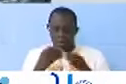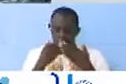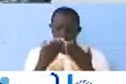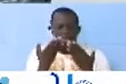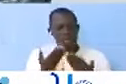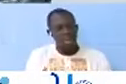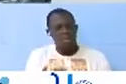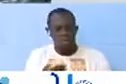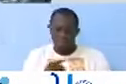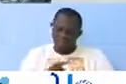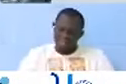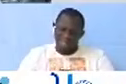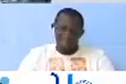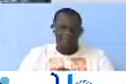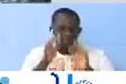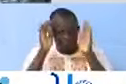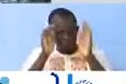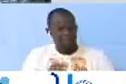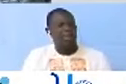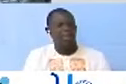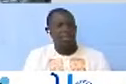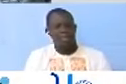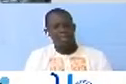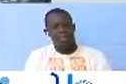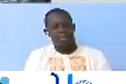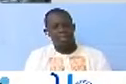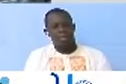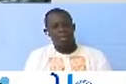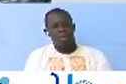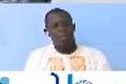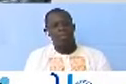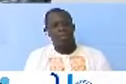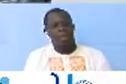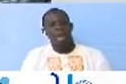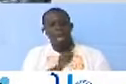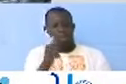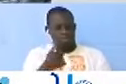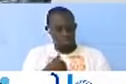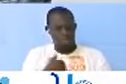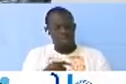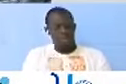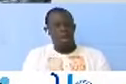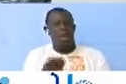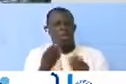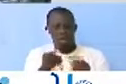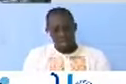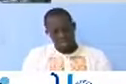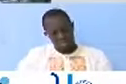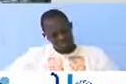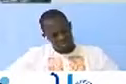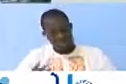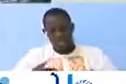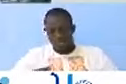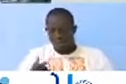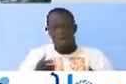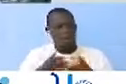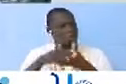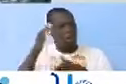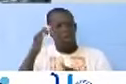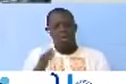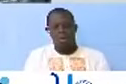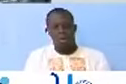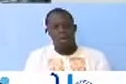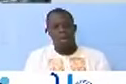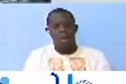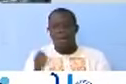It's about prayer time. Then a colonial spend is too much. And the money I spend is too much. Because